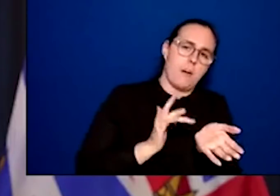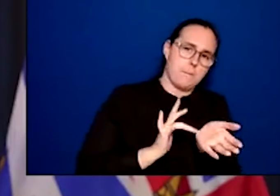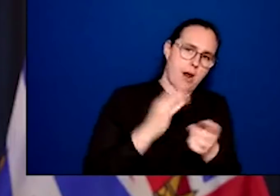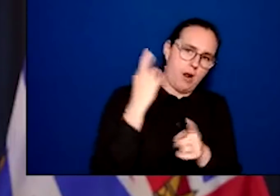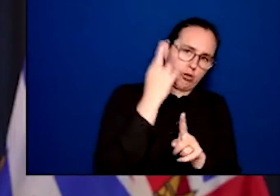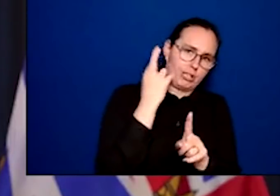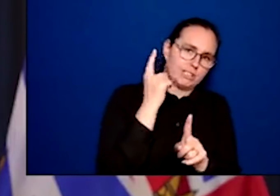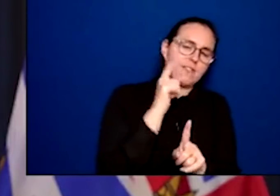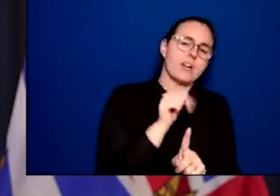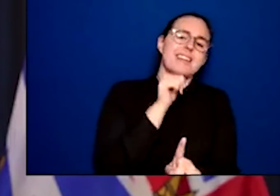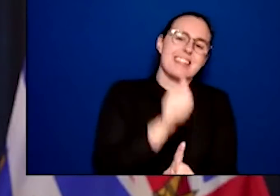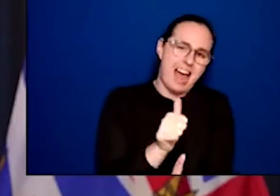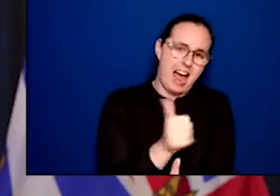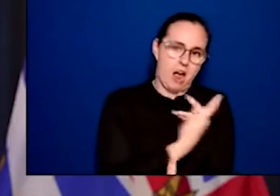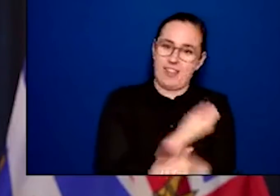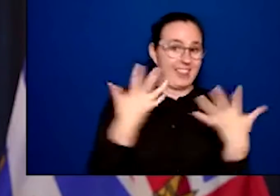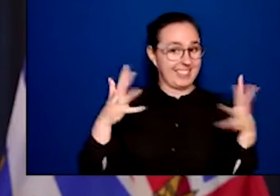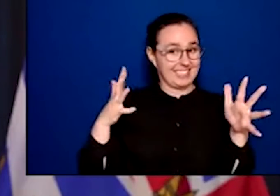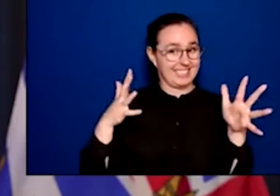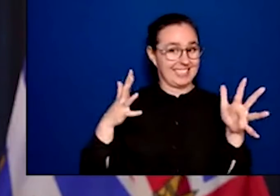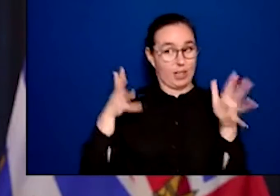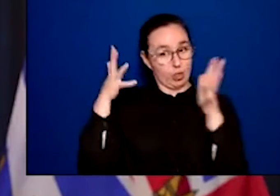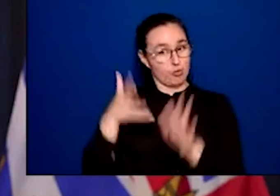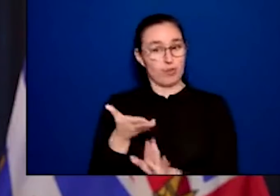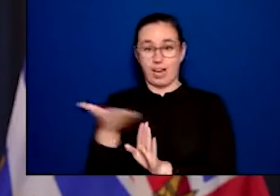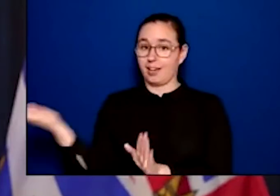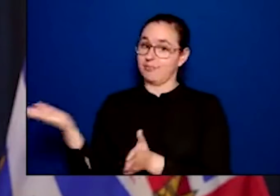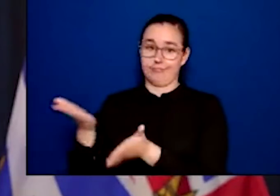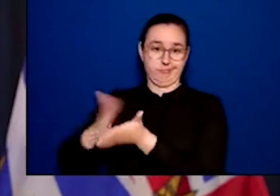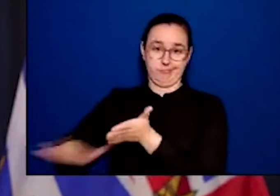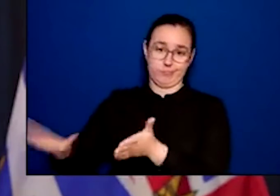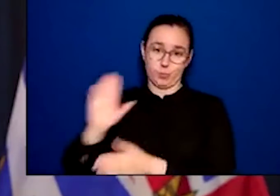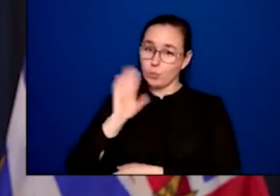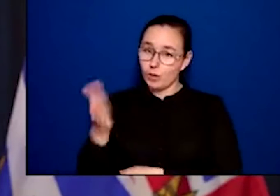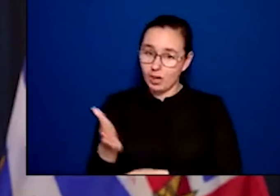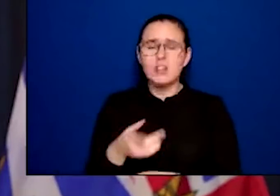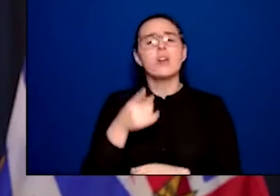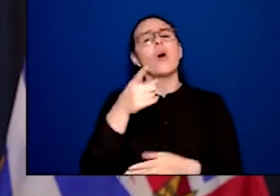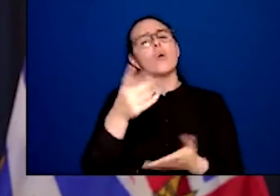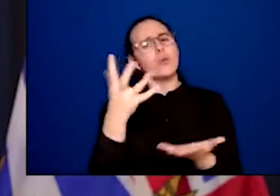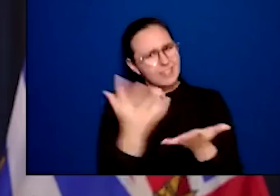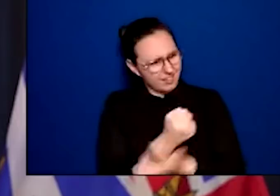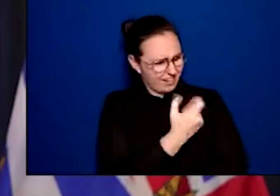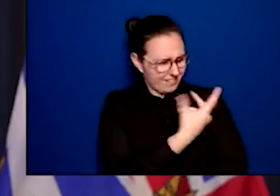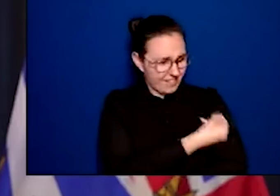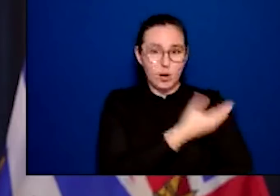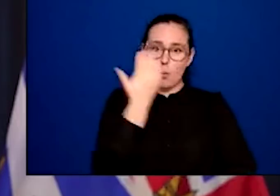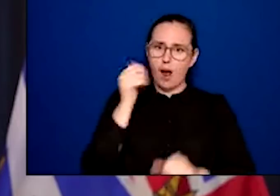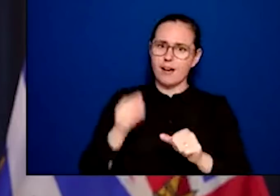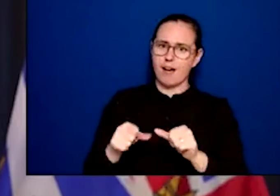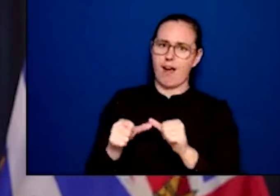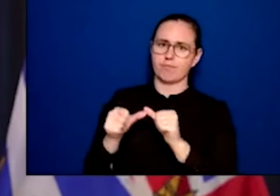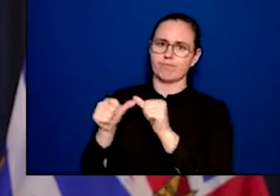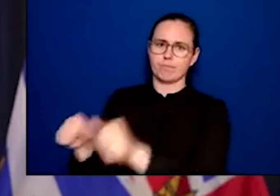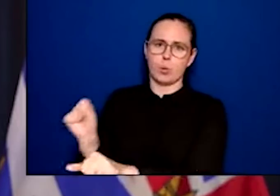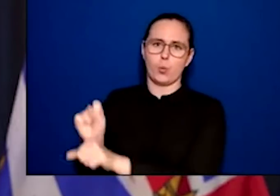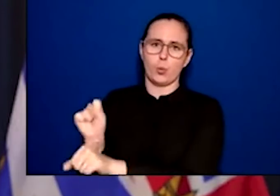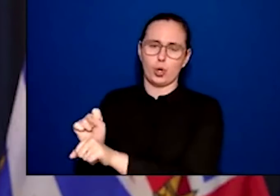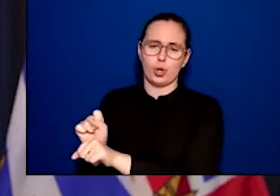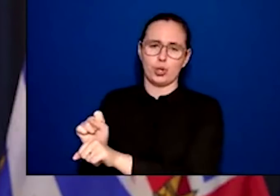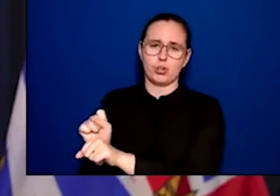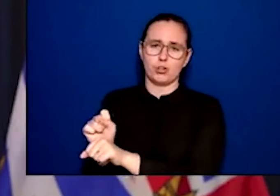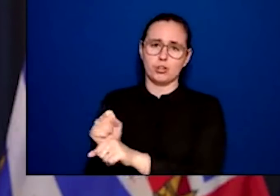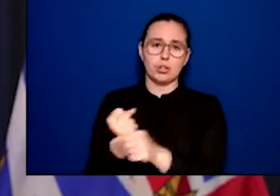to get vaccinated, to not have that happen, but as well to support the efforts that are so important in long-term care to ensure